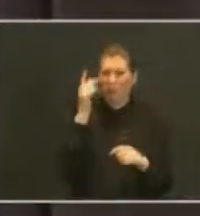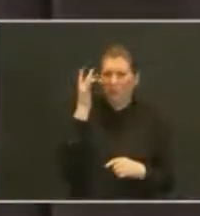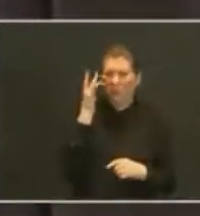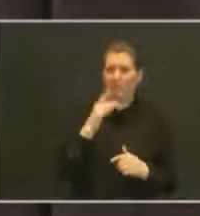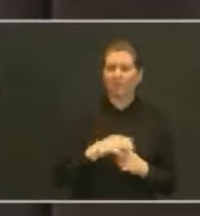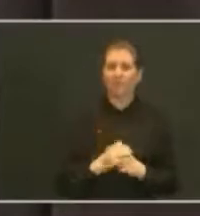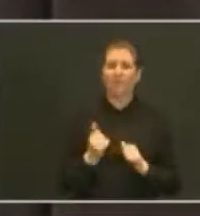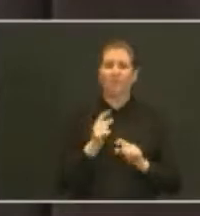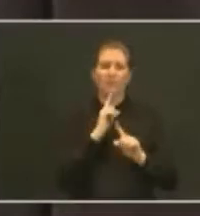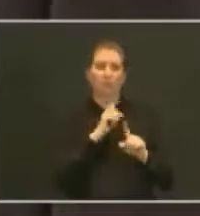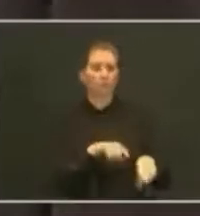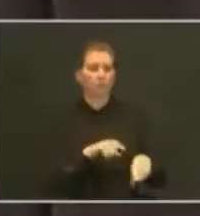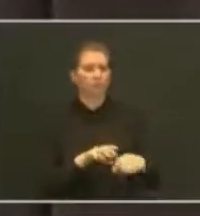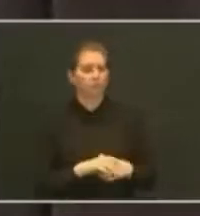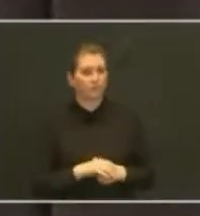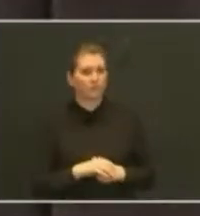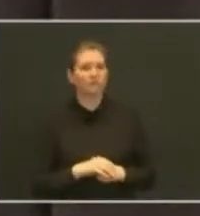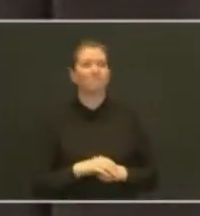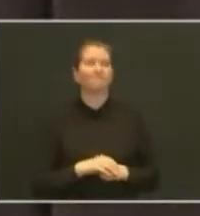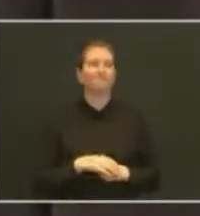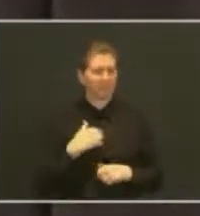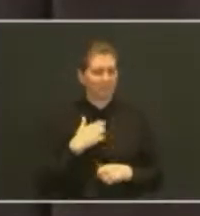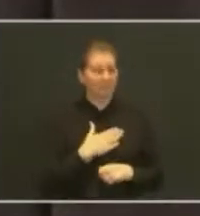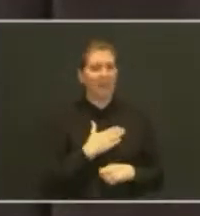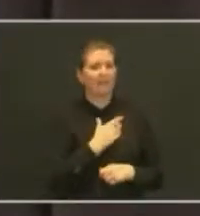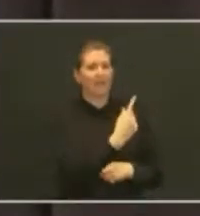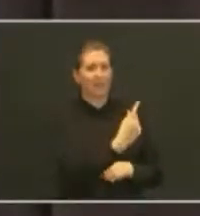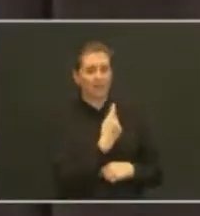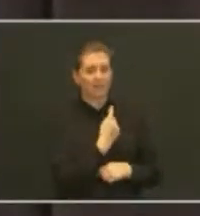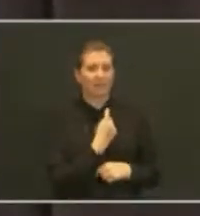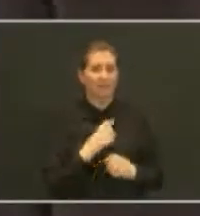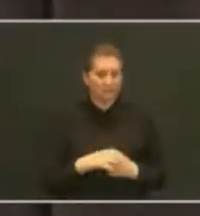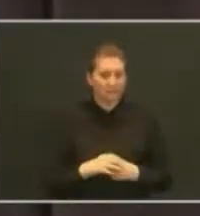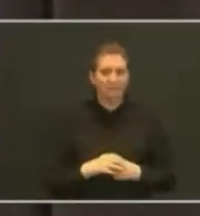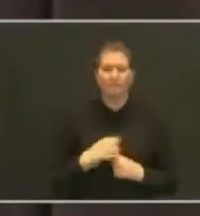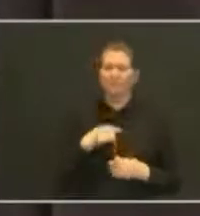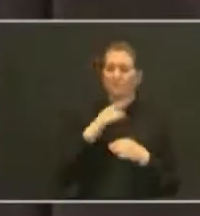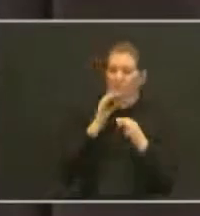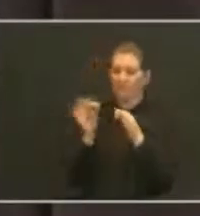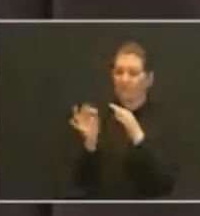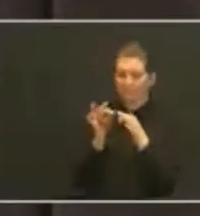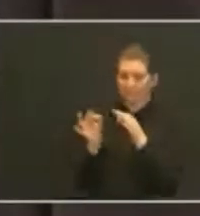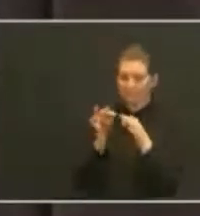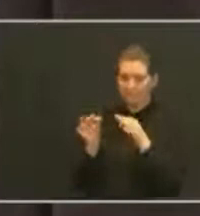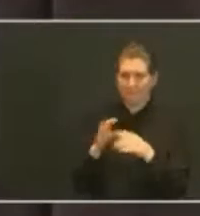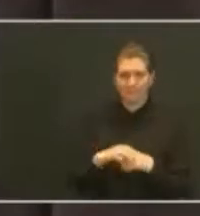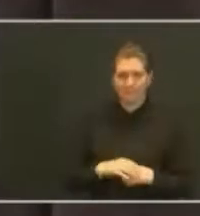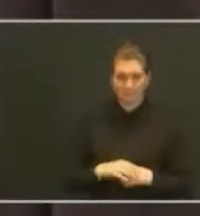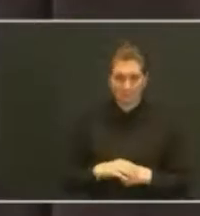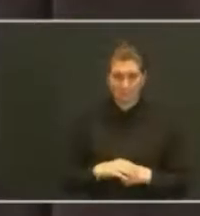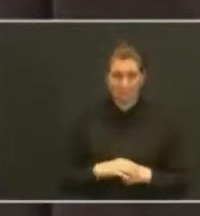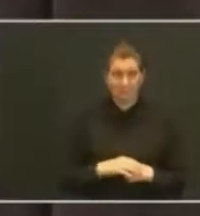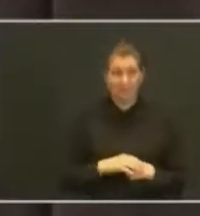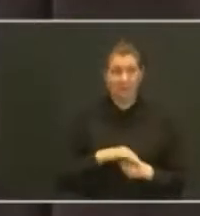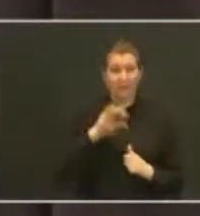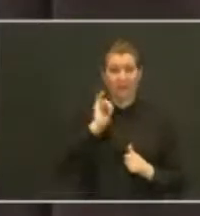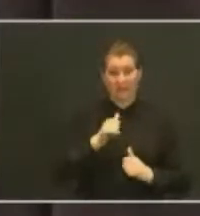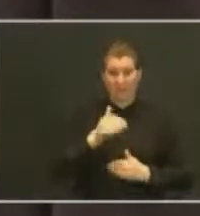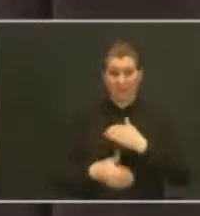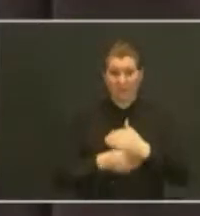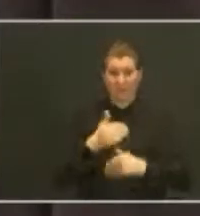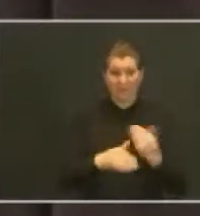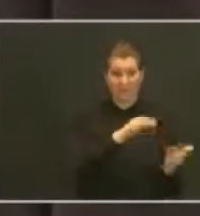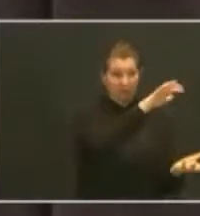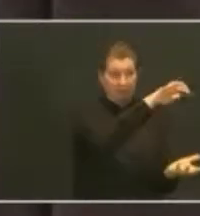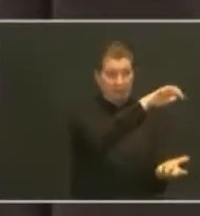because it allows me to connect the dots on what I was explaining about our redistribution process. The